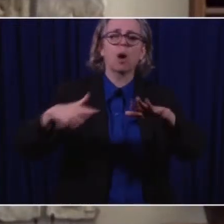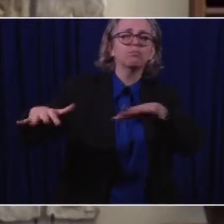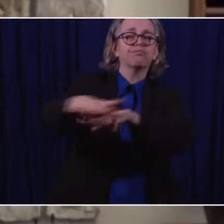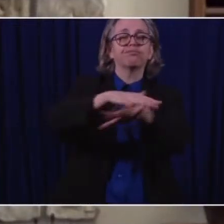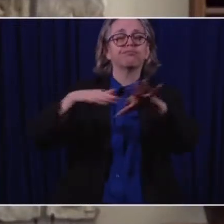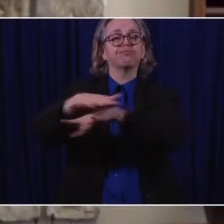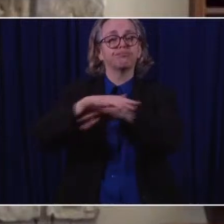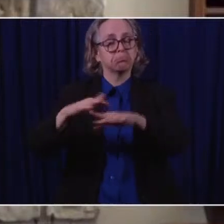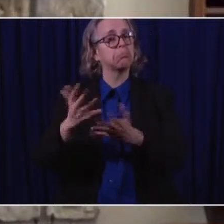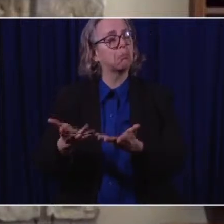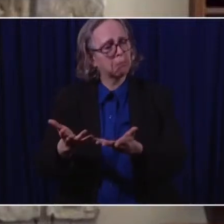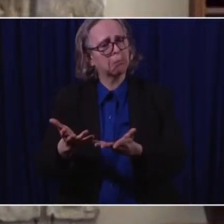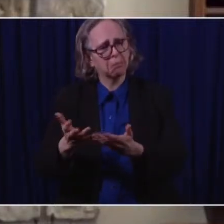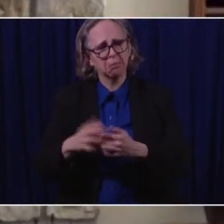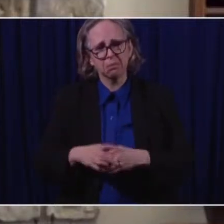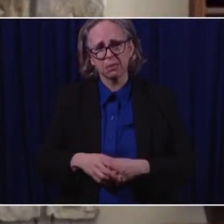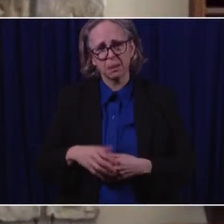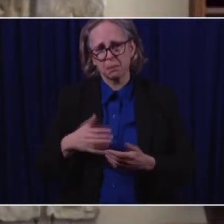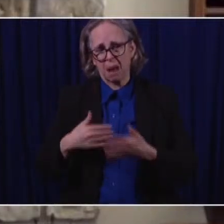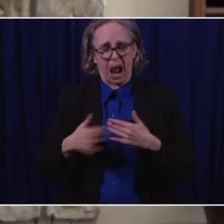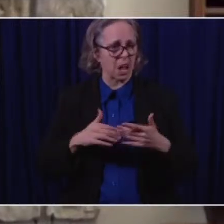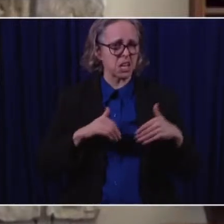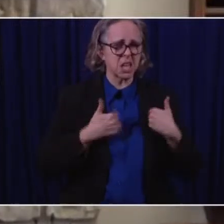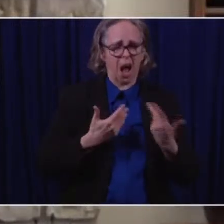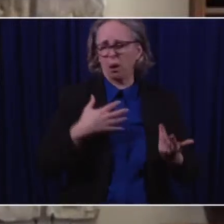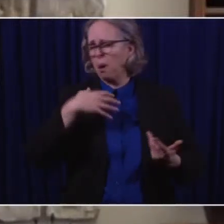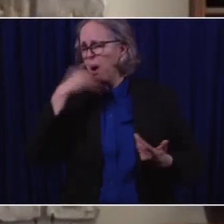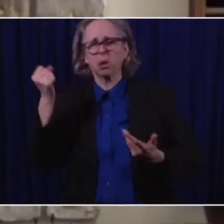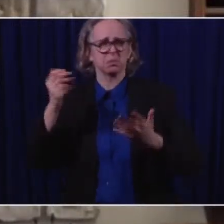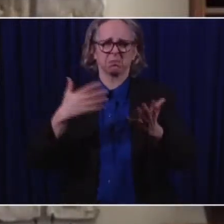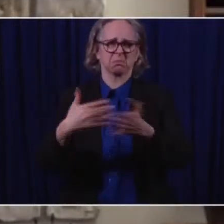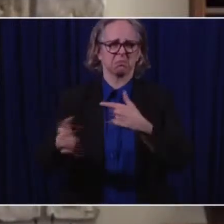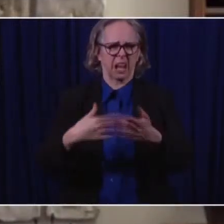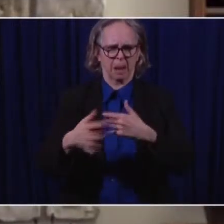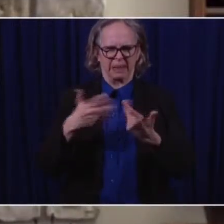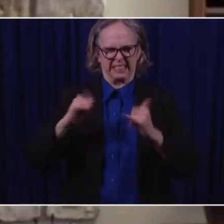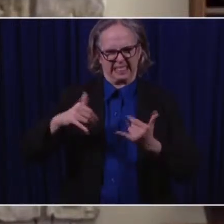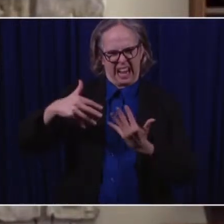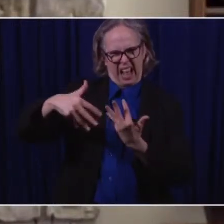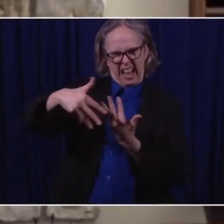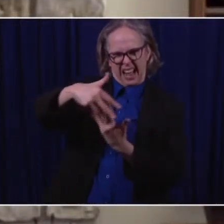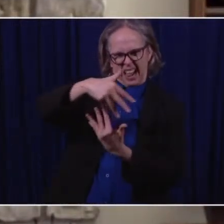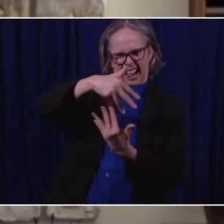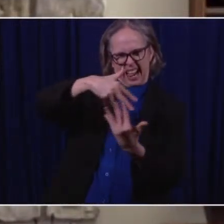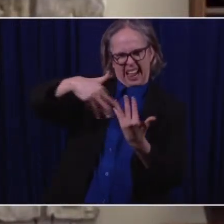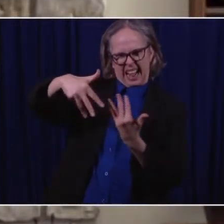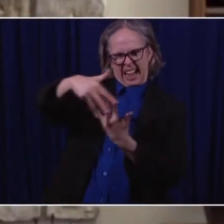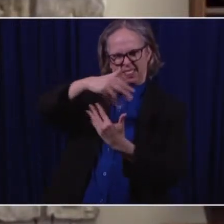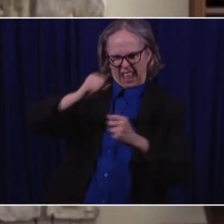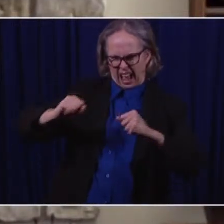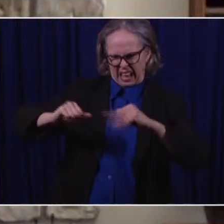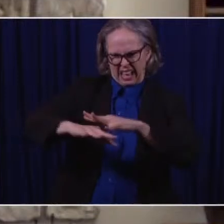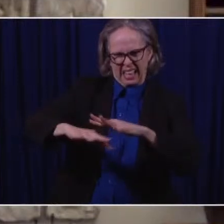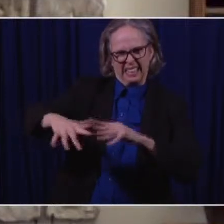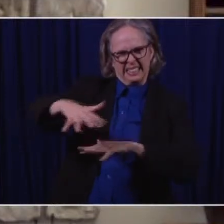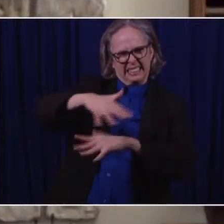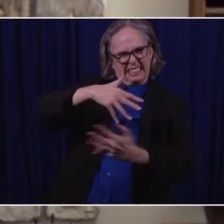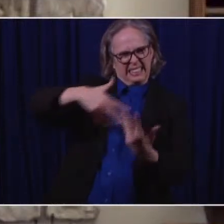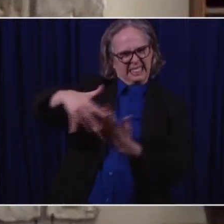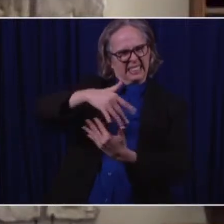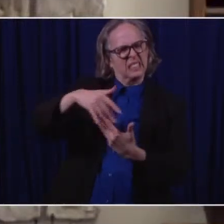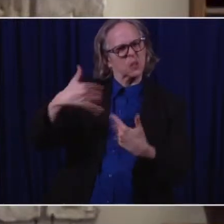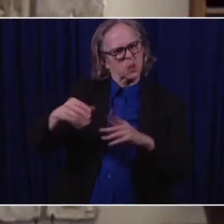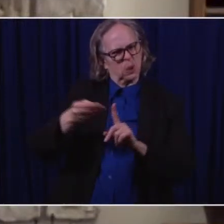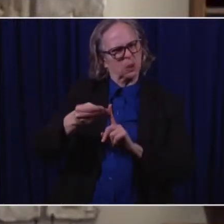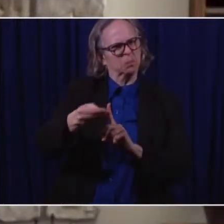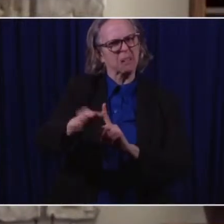or whether we're older people, and that is, socialize. And that's where we're really seeing we think the significant amount of spread. We have seen spread